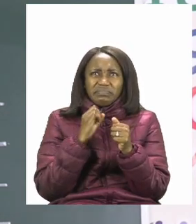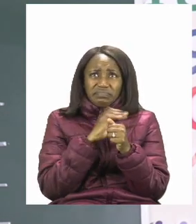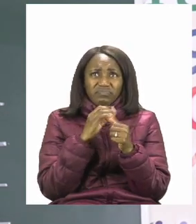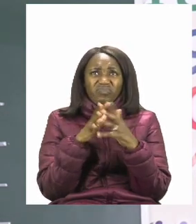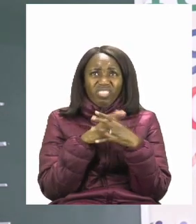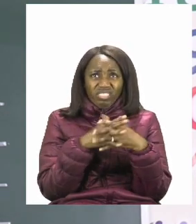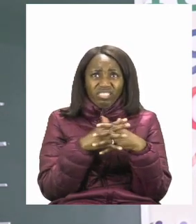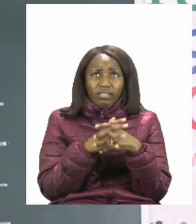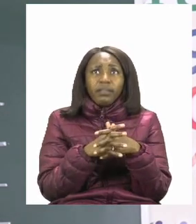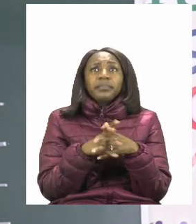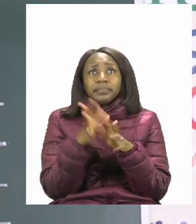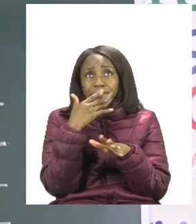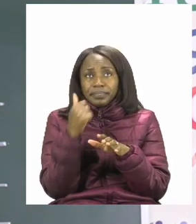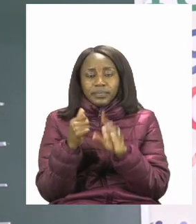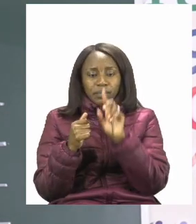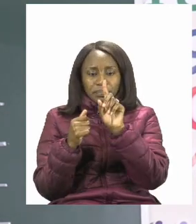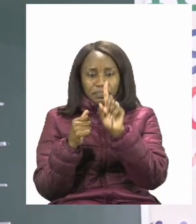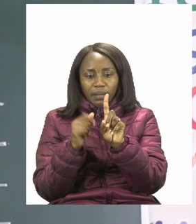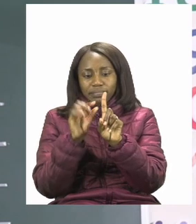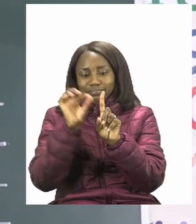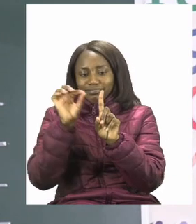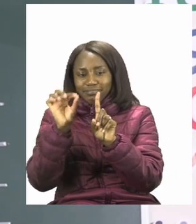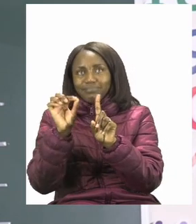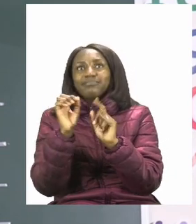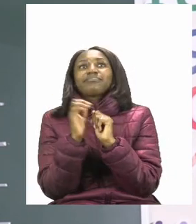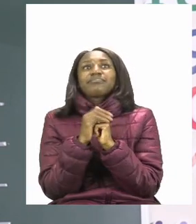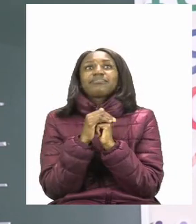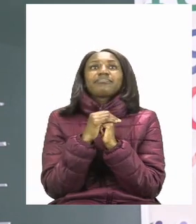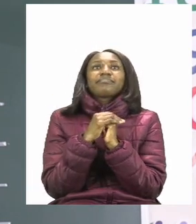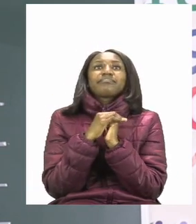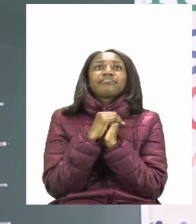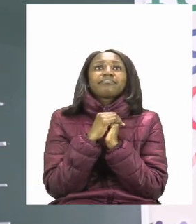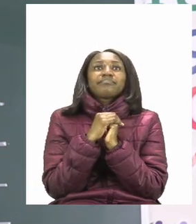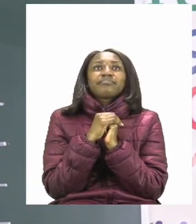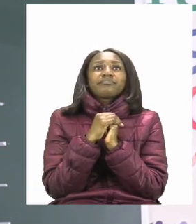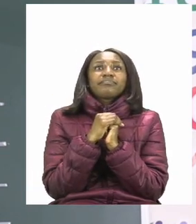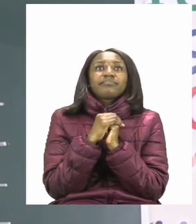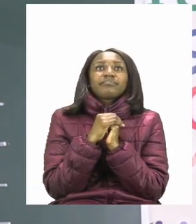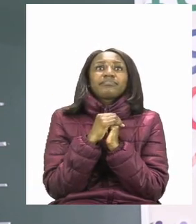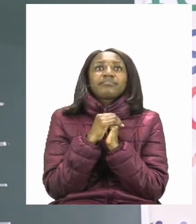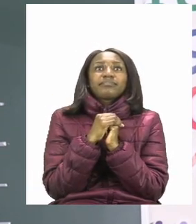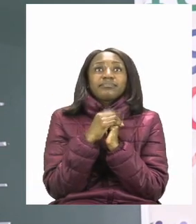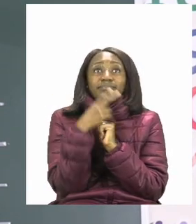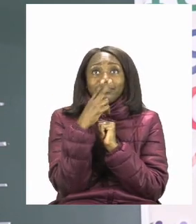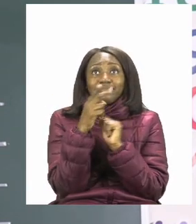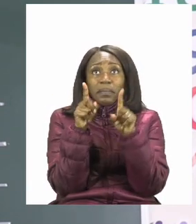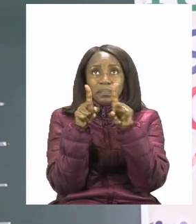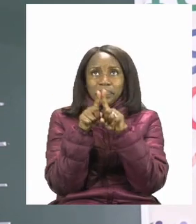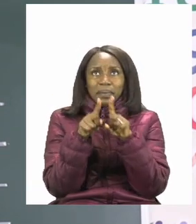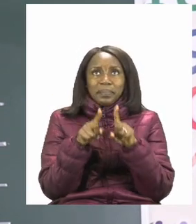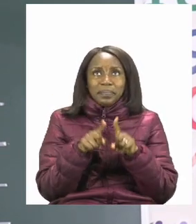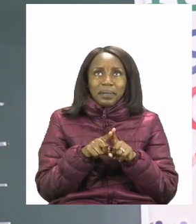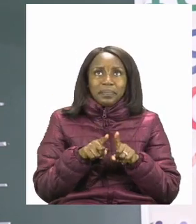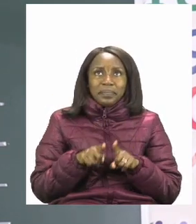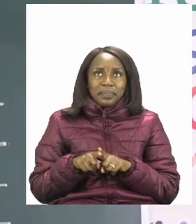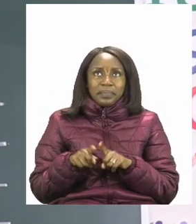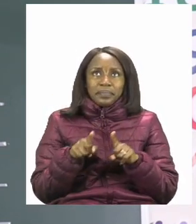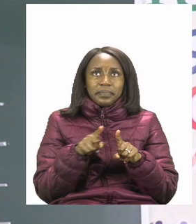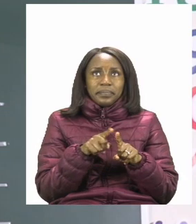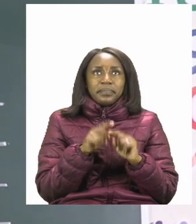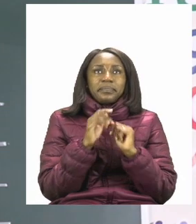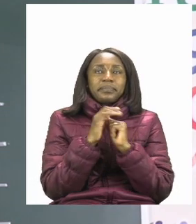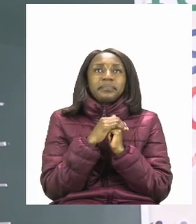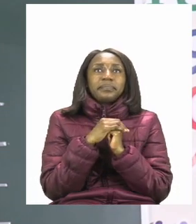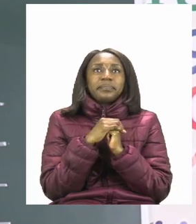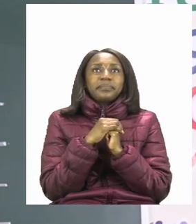finger spacing, if you don't have one, is even. Because every time I put my finger, I must be able to see